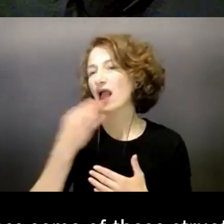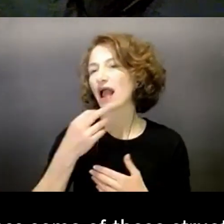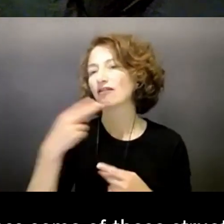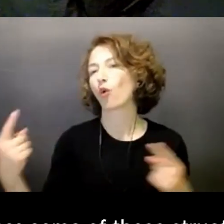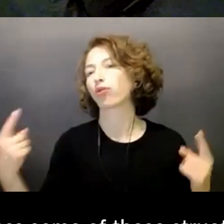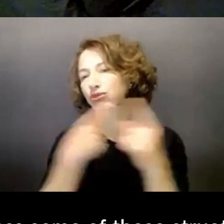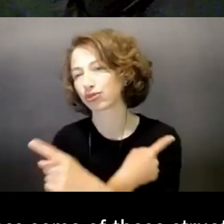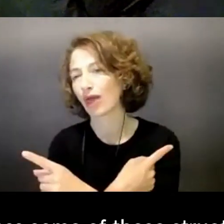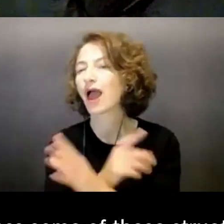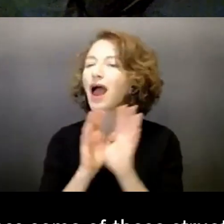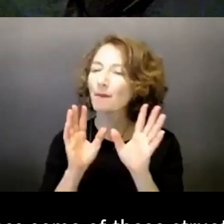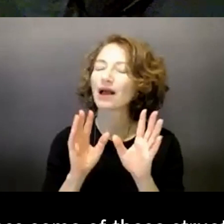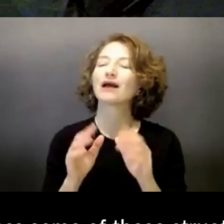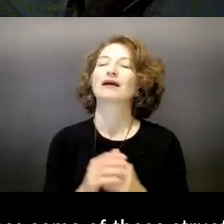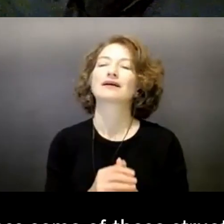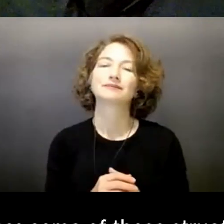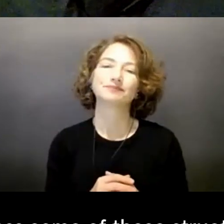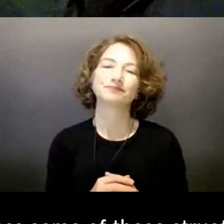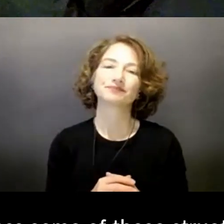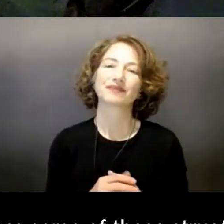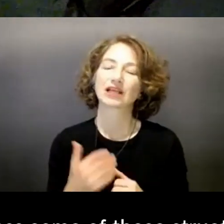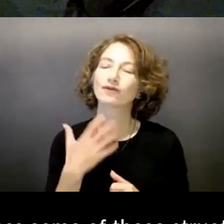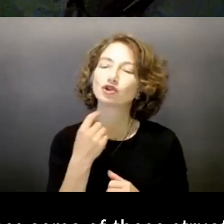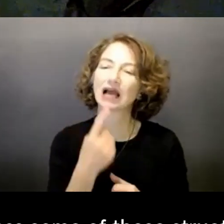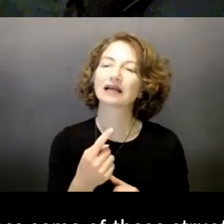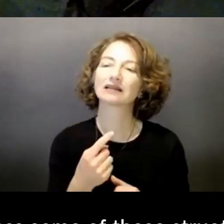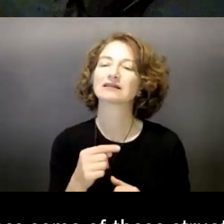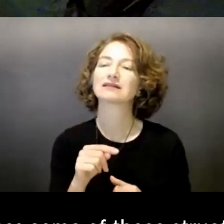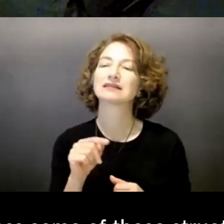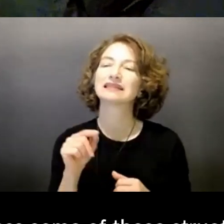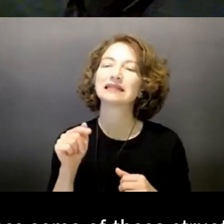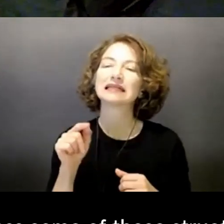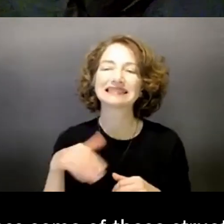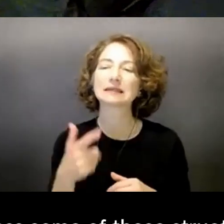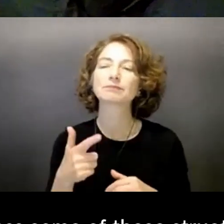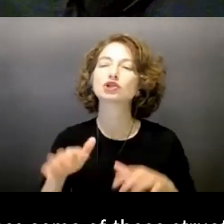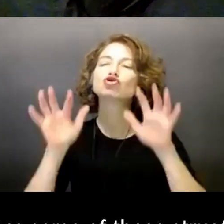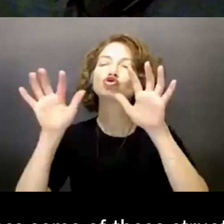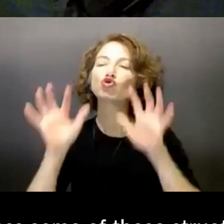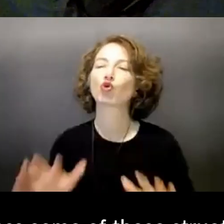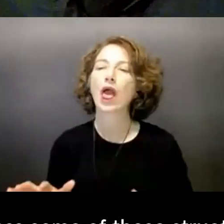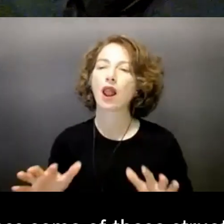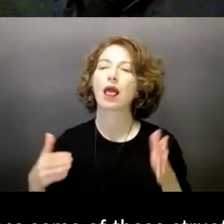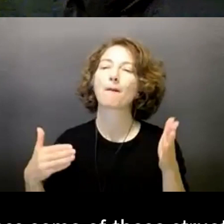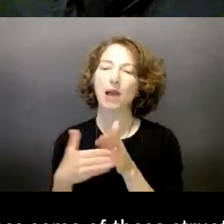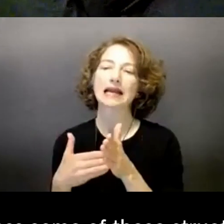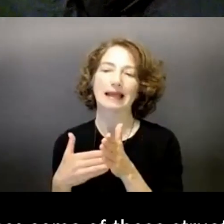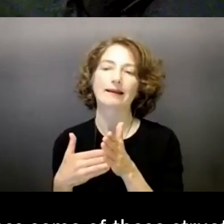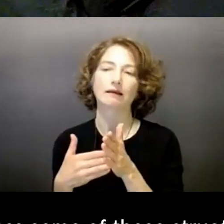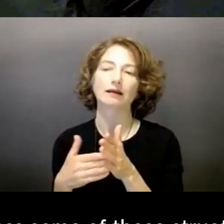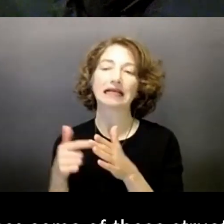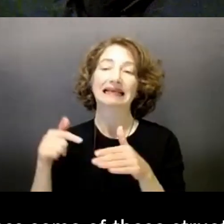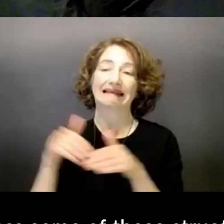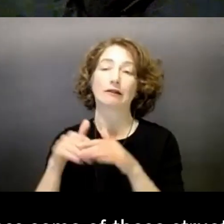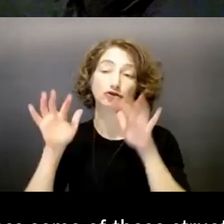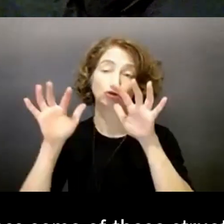but more to say that we have to address some of these structural barriers but that have been put